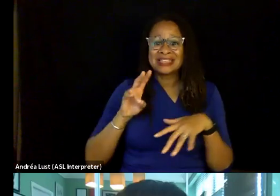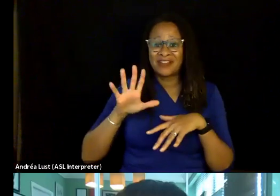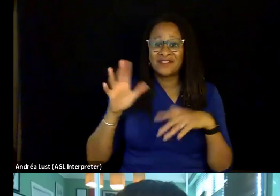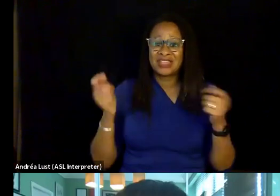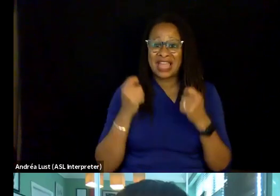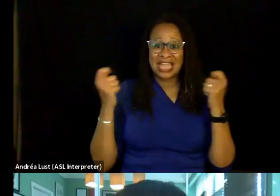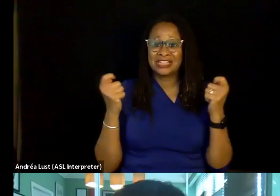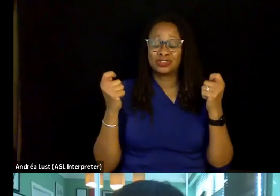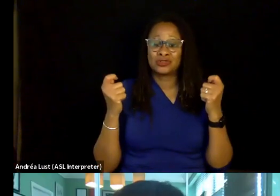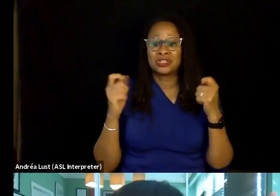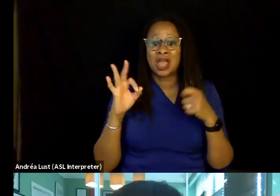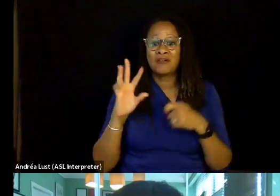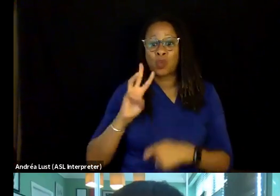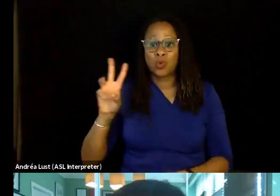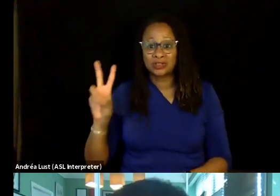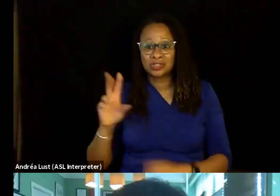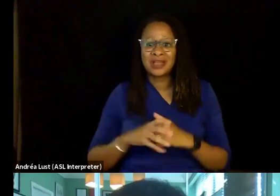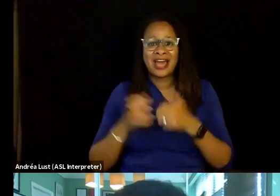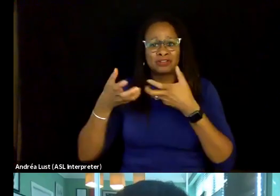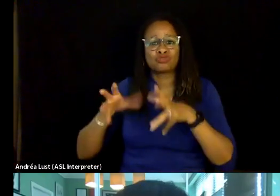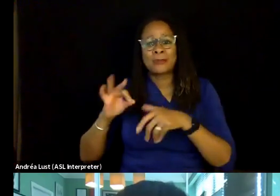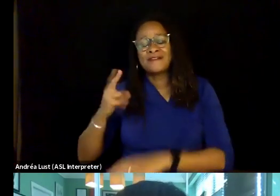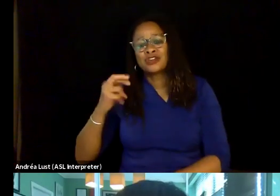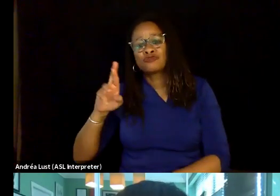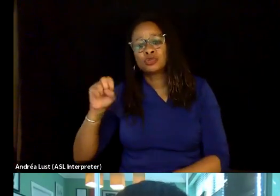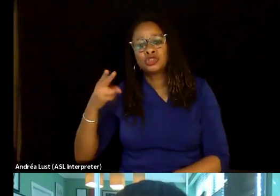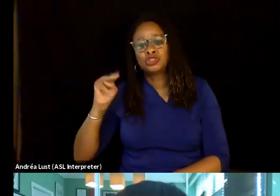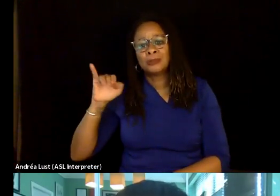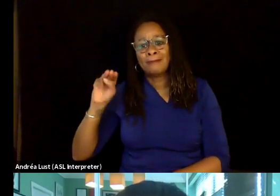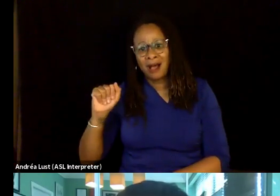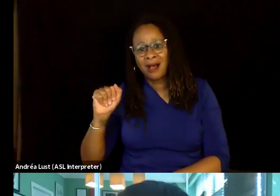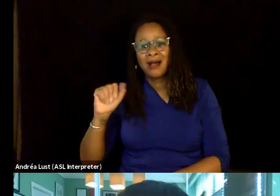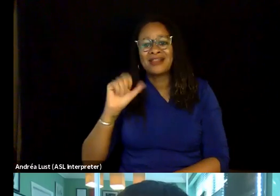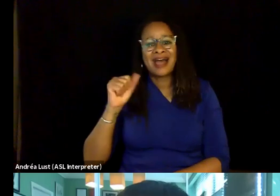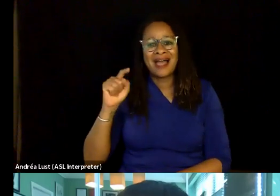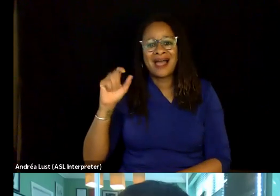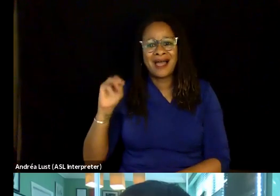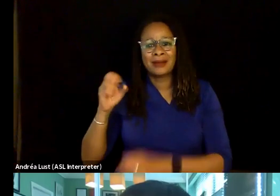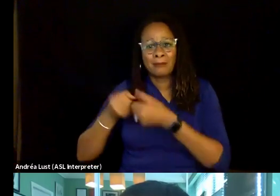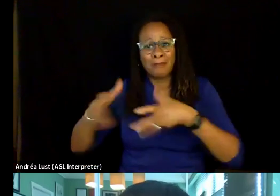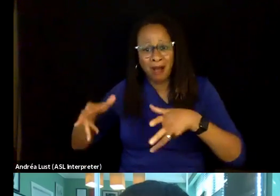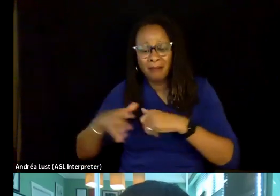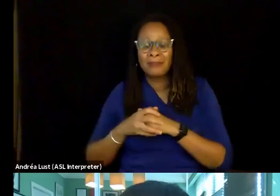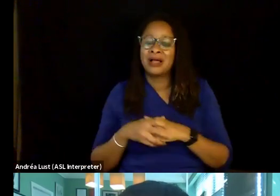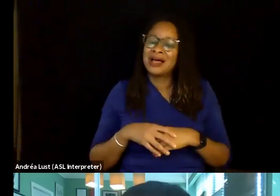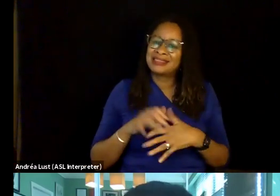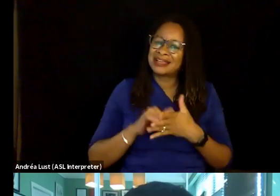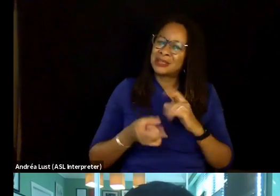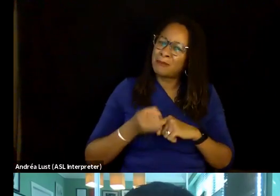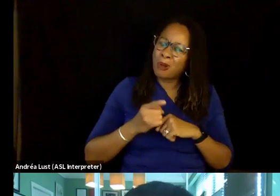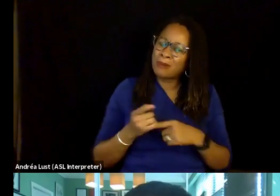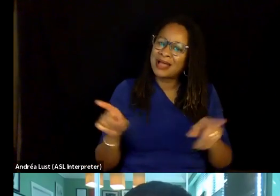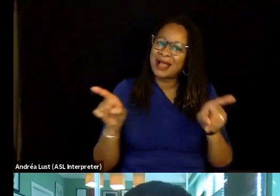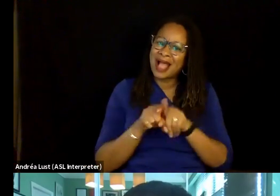the end of fascism, the dropping of Hiroshima, the atom bomb. And I think this is one of those moments, again, where we have to,